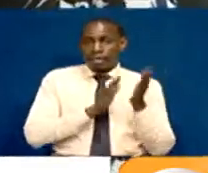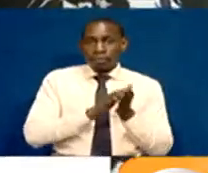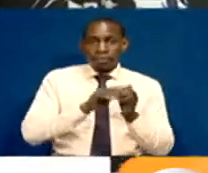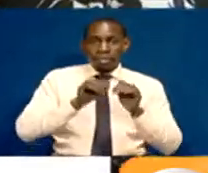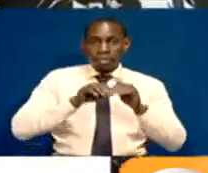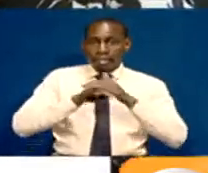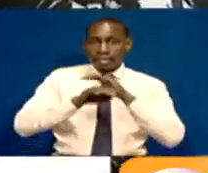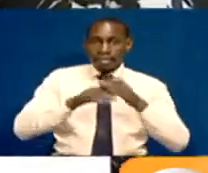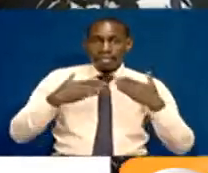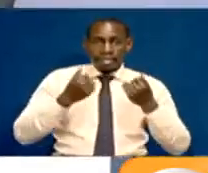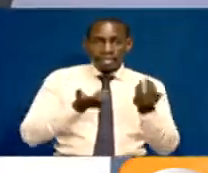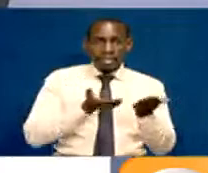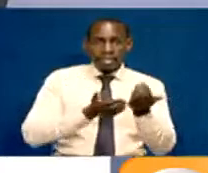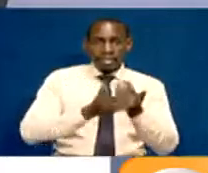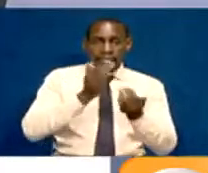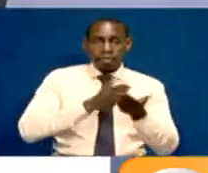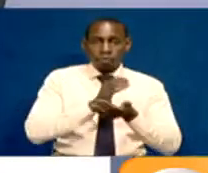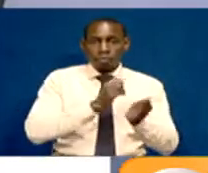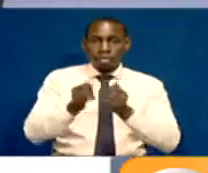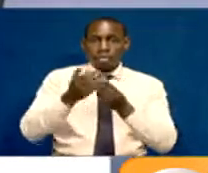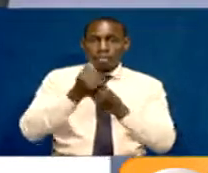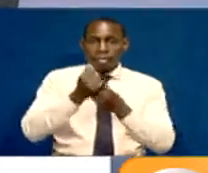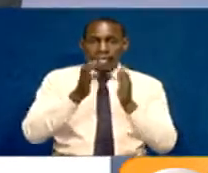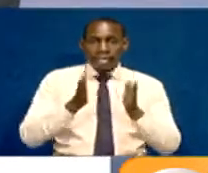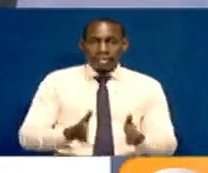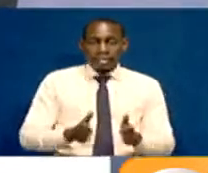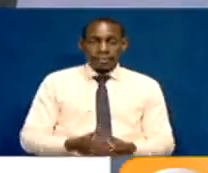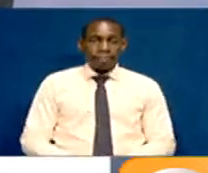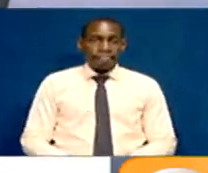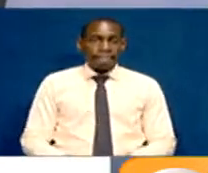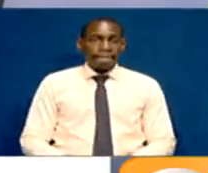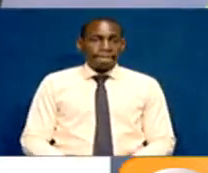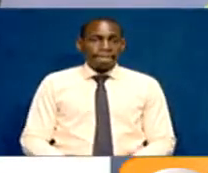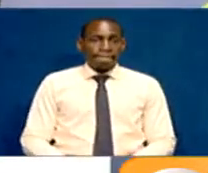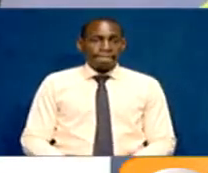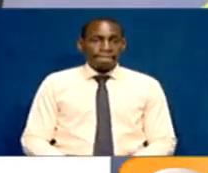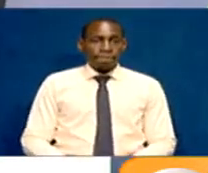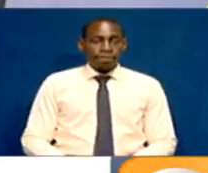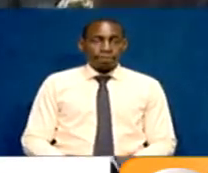to healthcare through strategic partners.